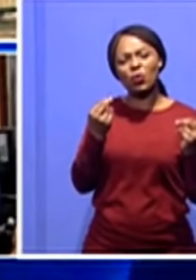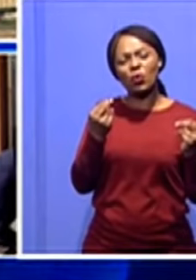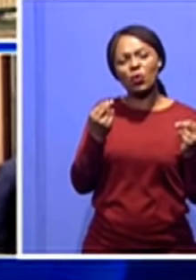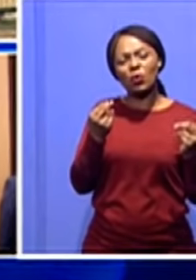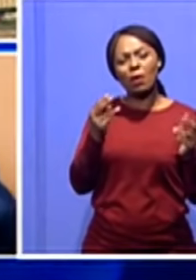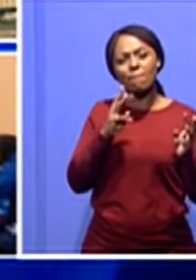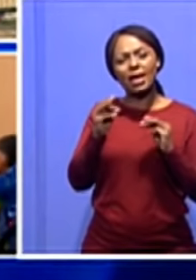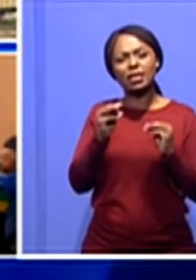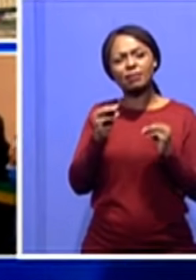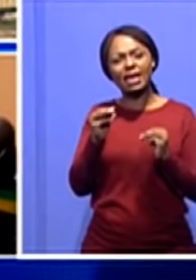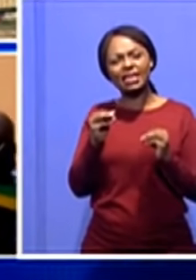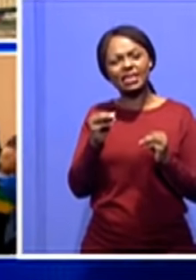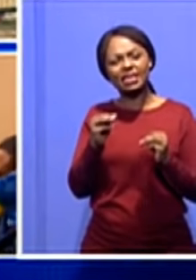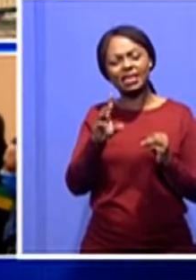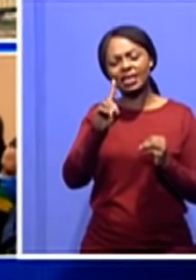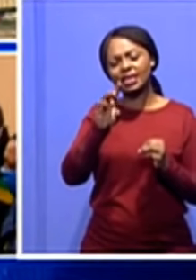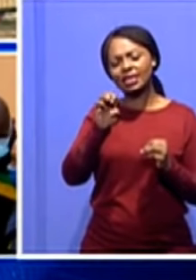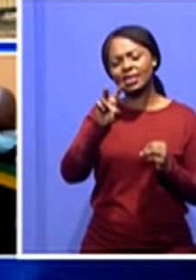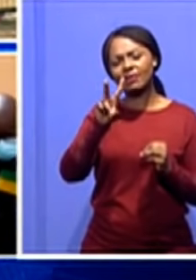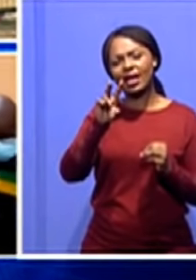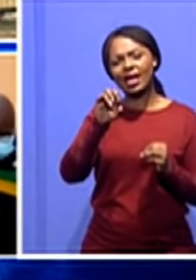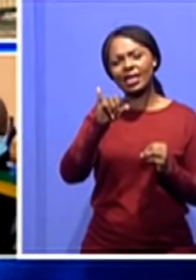as VMDs?